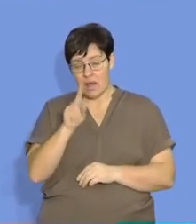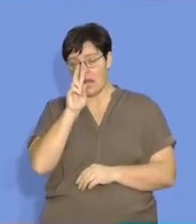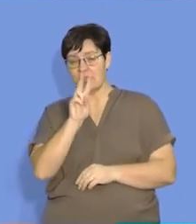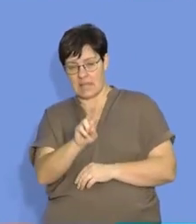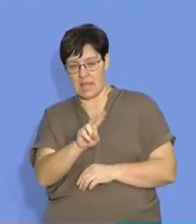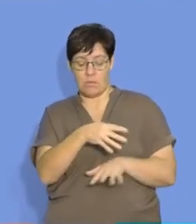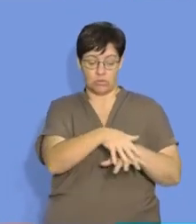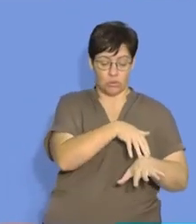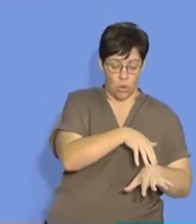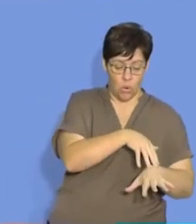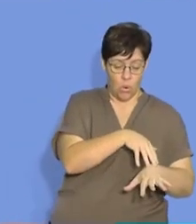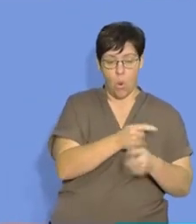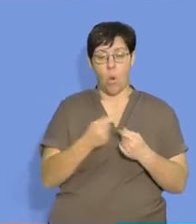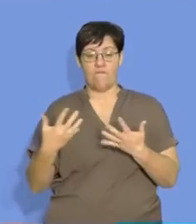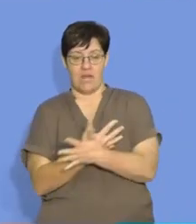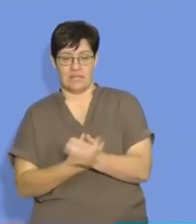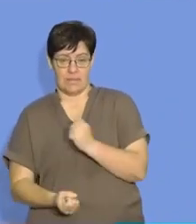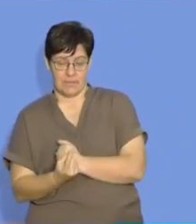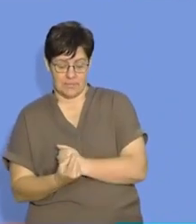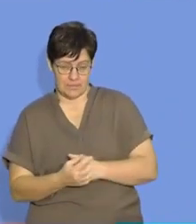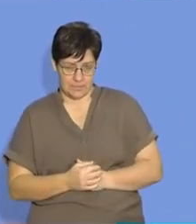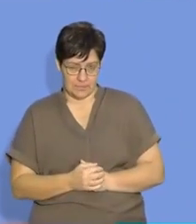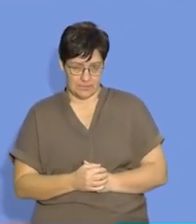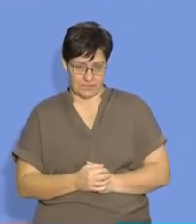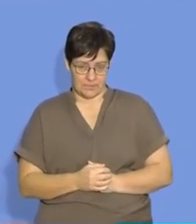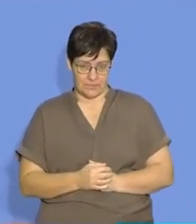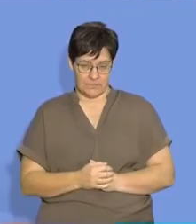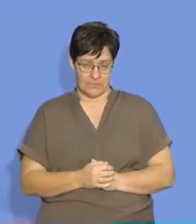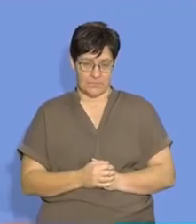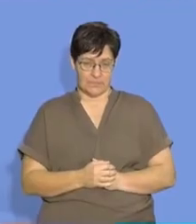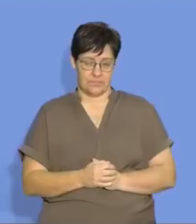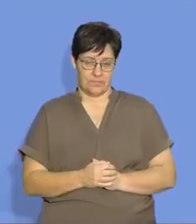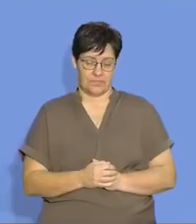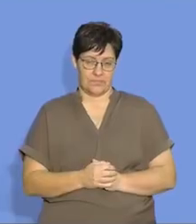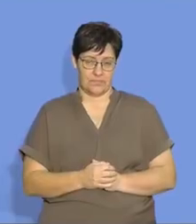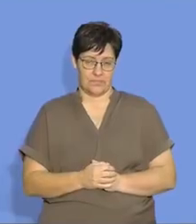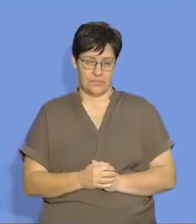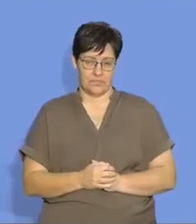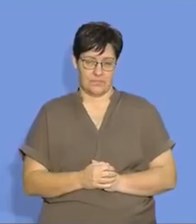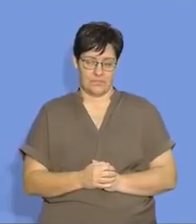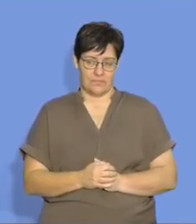see how slowly or how fast a reaction goes.